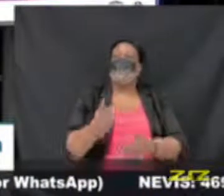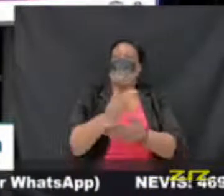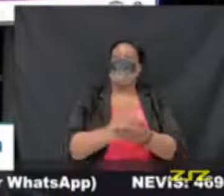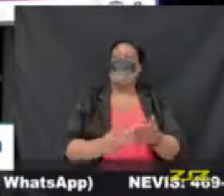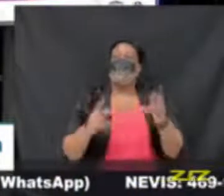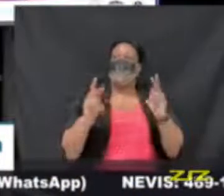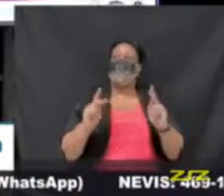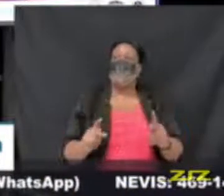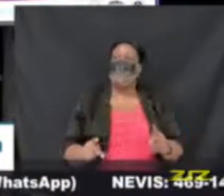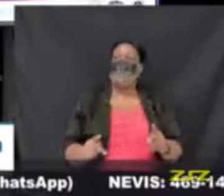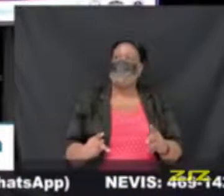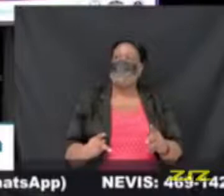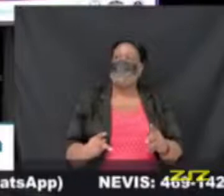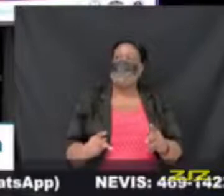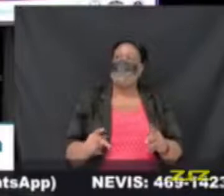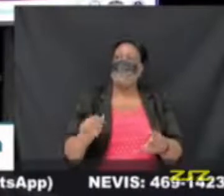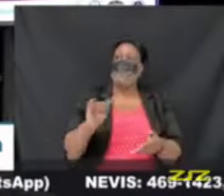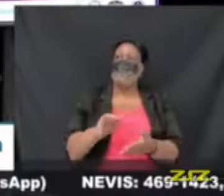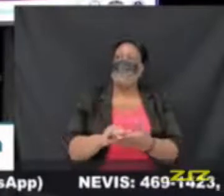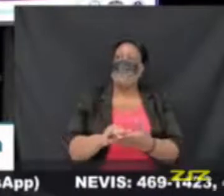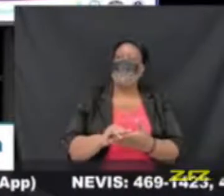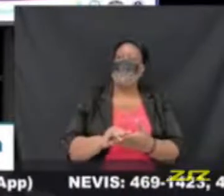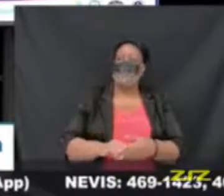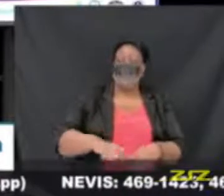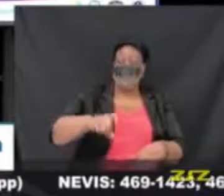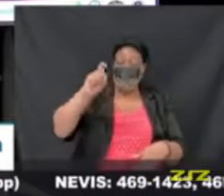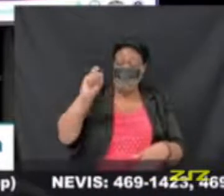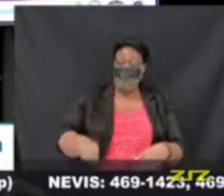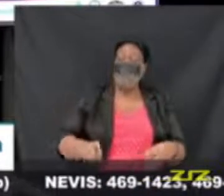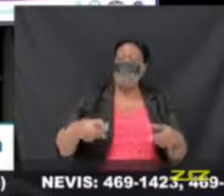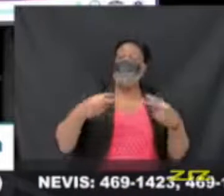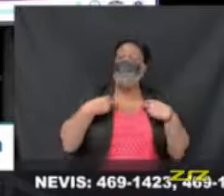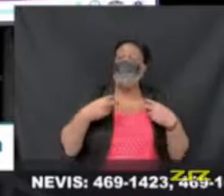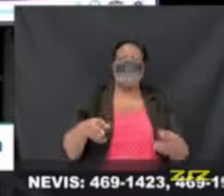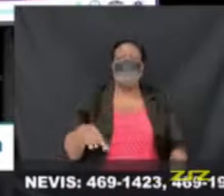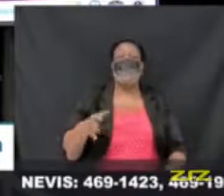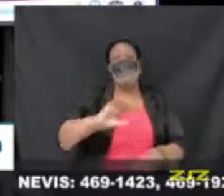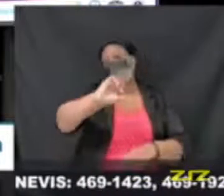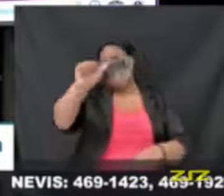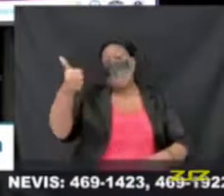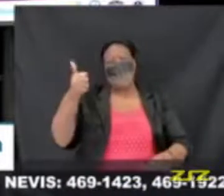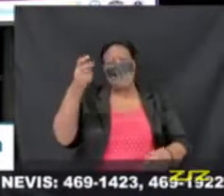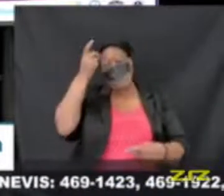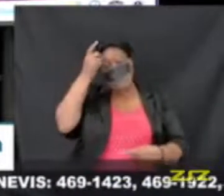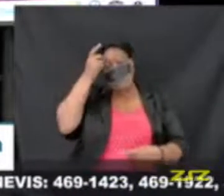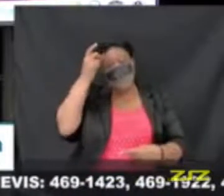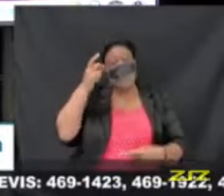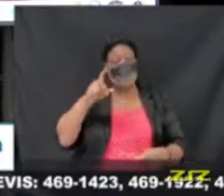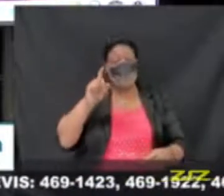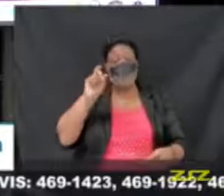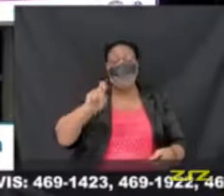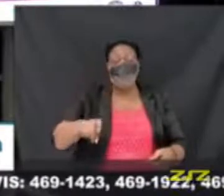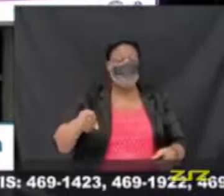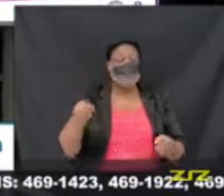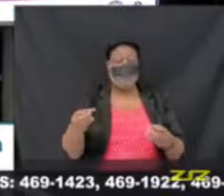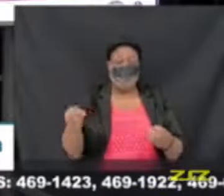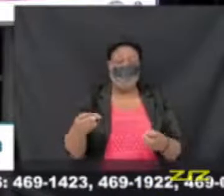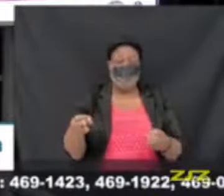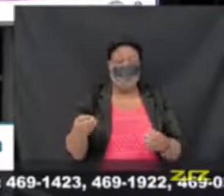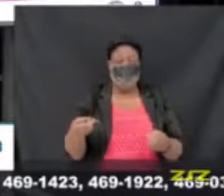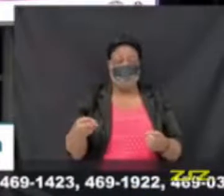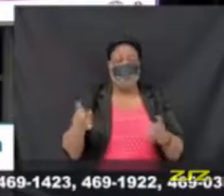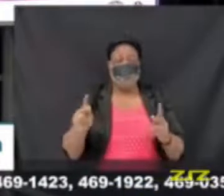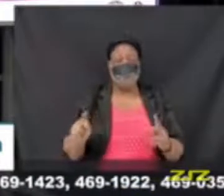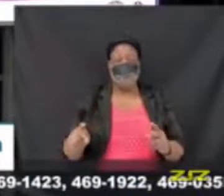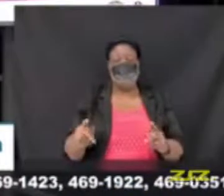like measles that are highly infectious where you have to have 97% of the population vaccinated to stop the spread of measles, and